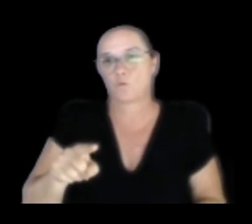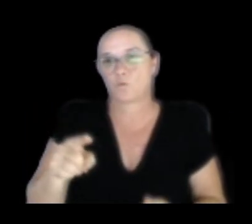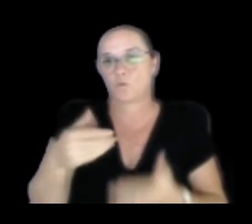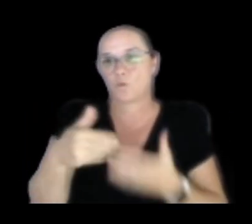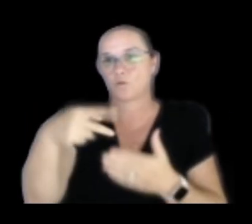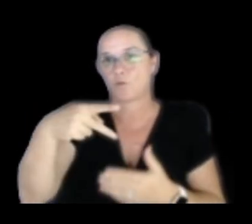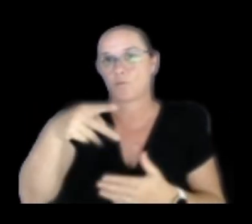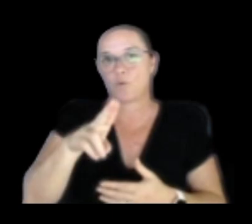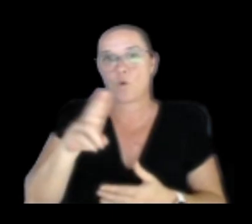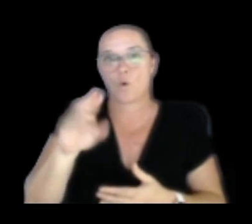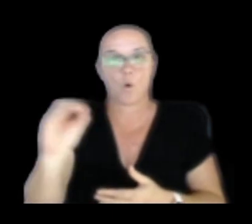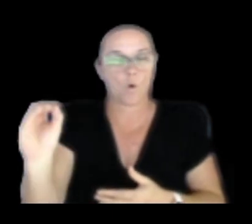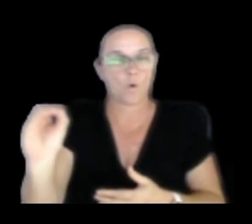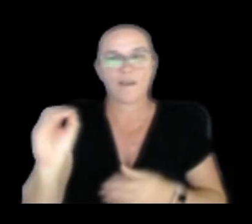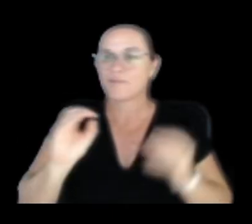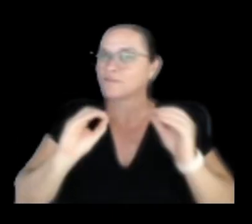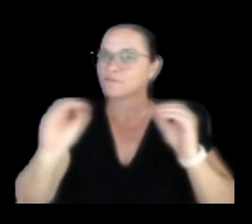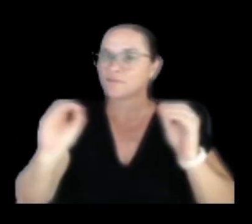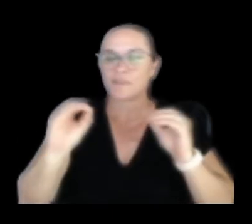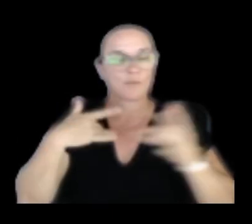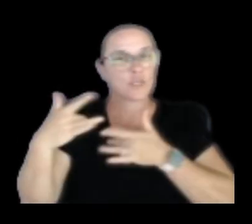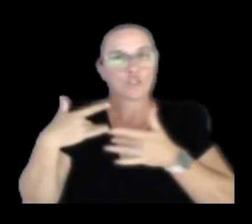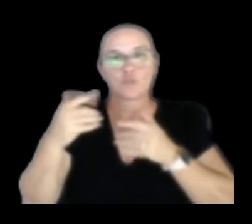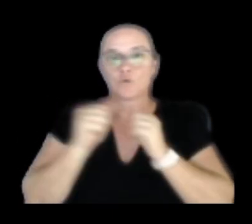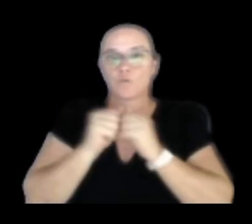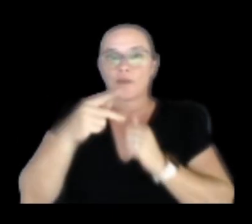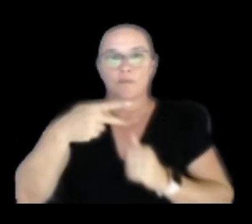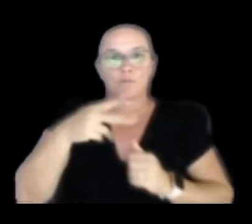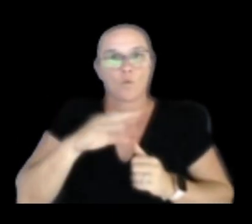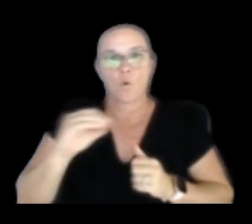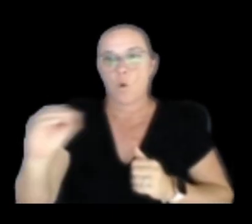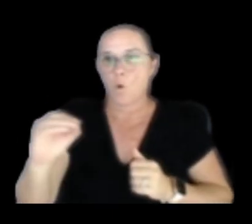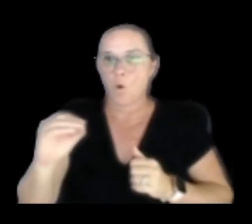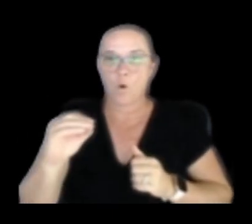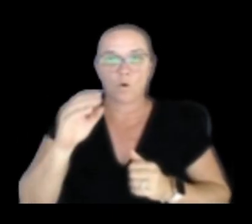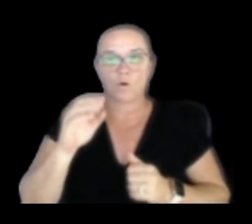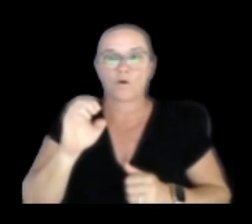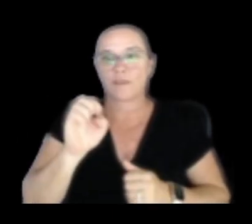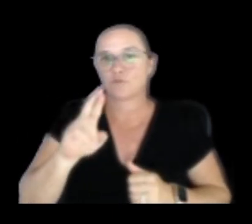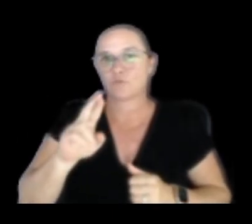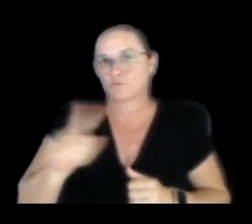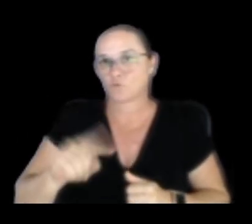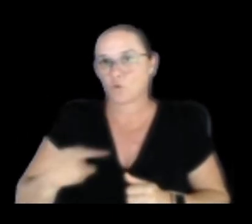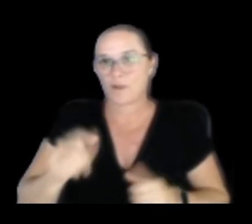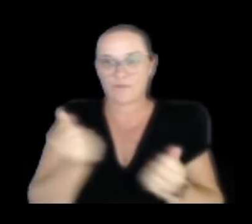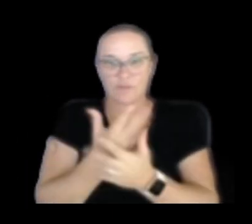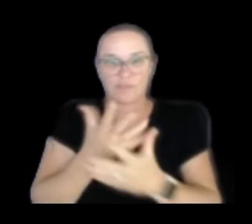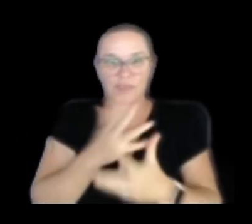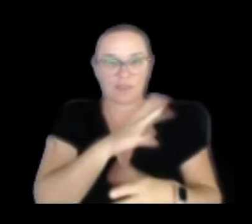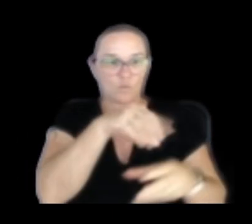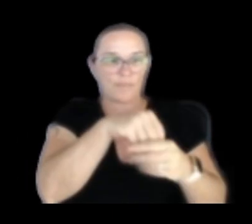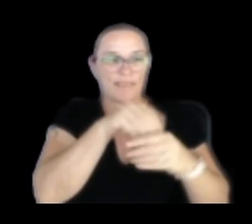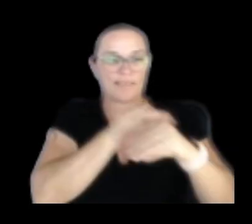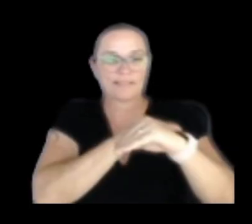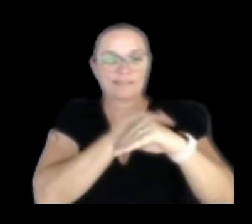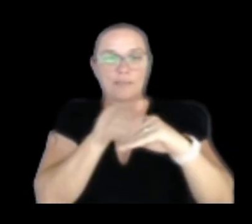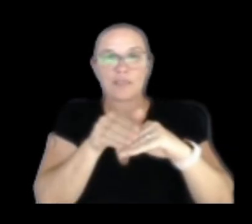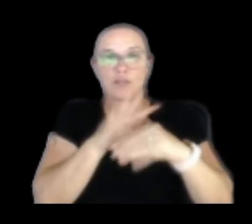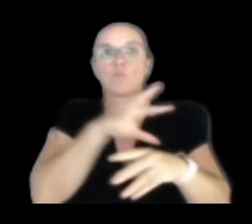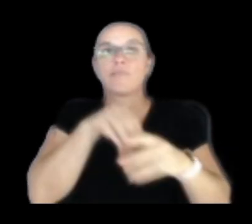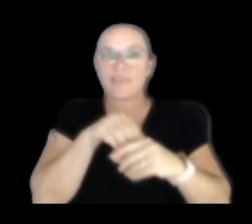nothing to worry about in the Lower East Rift for now. This activity is all contained within the summit in a national park as